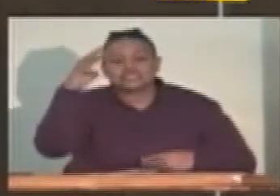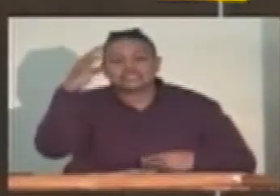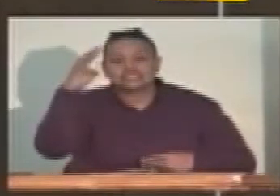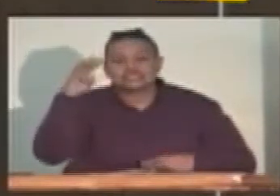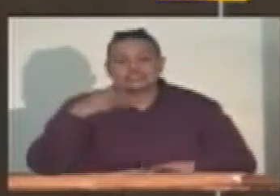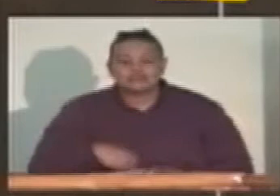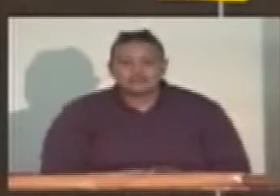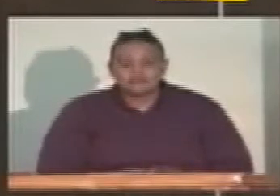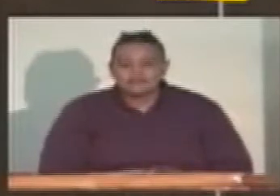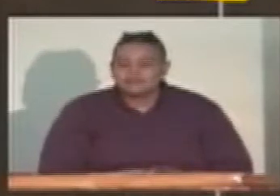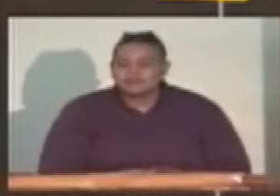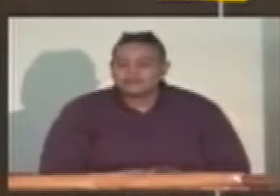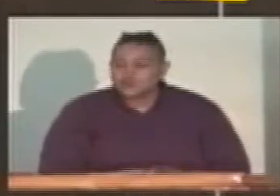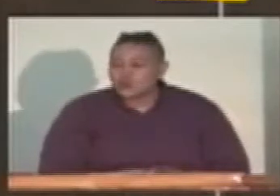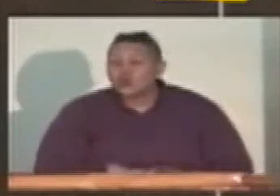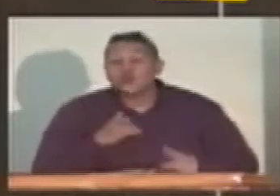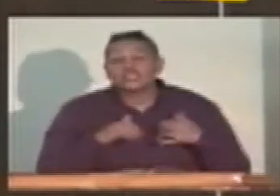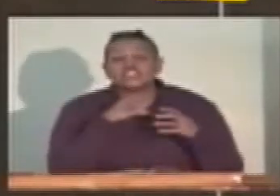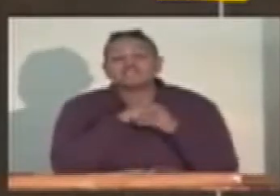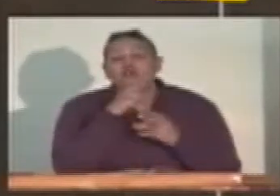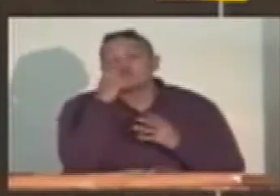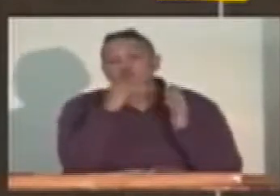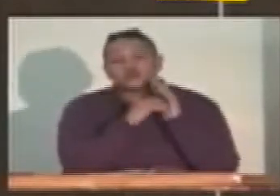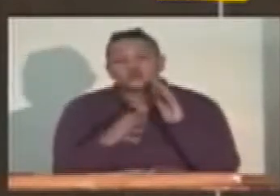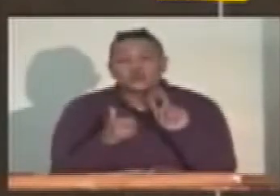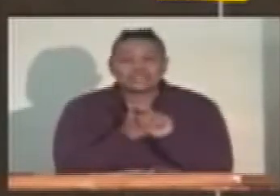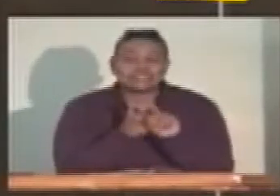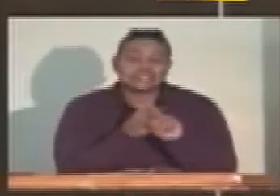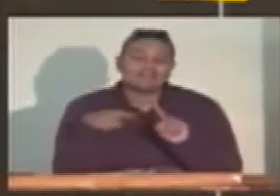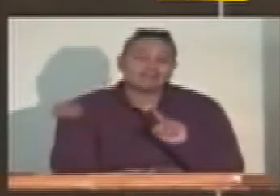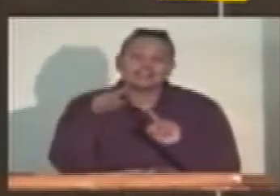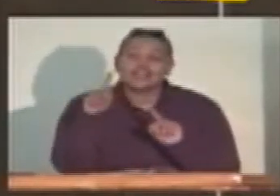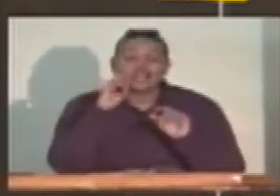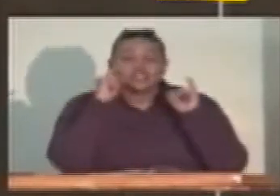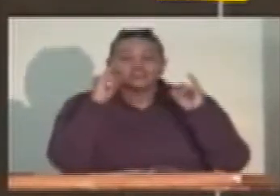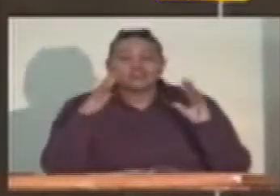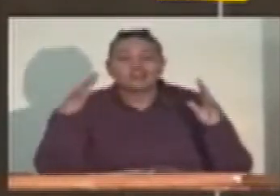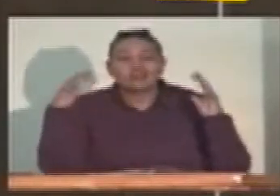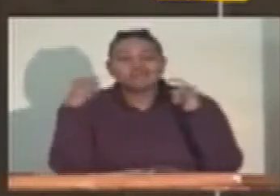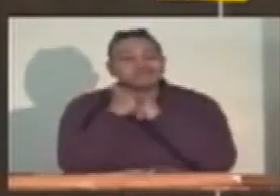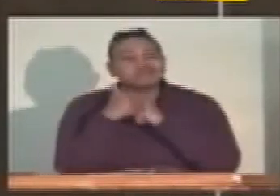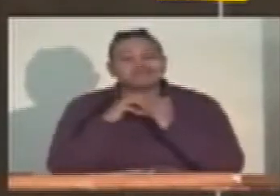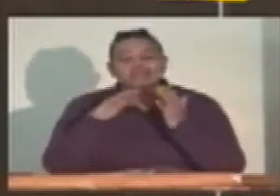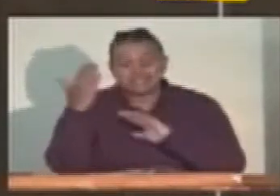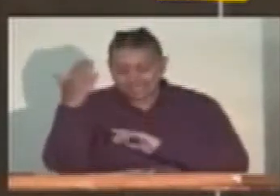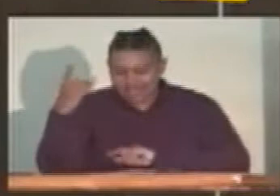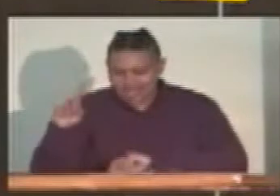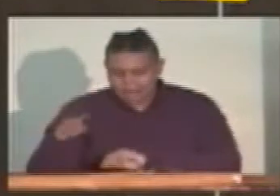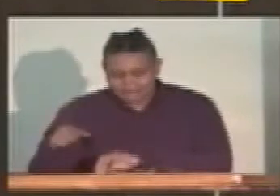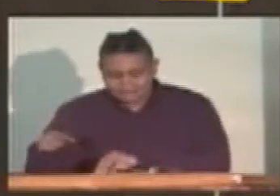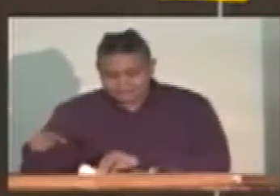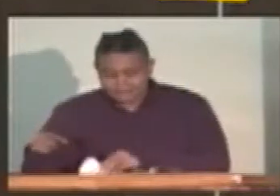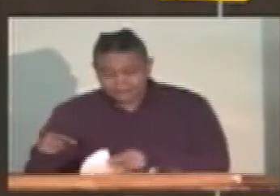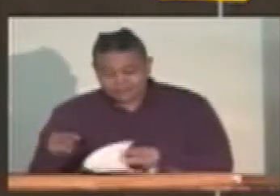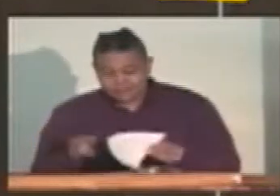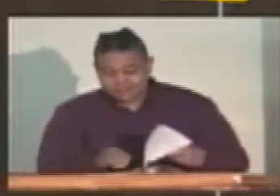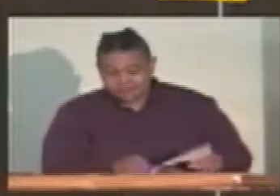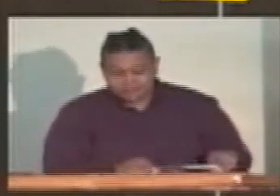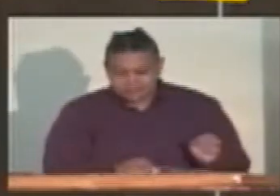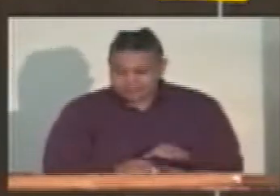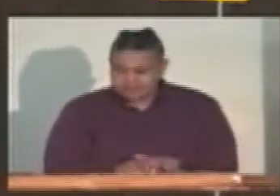2016, which involved two students and their instructor. So, Mr.